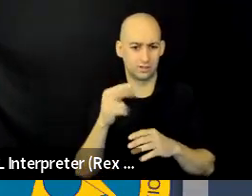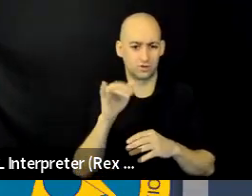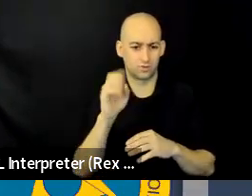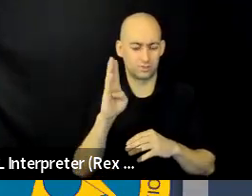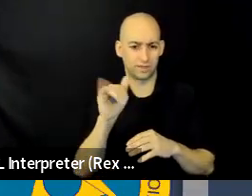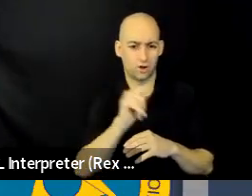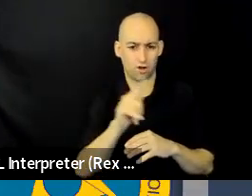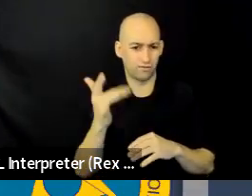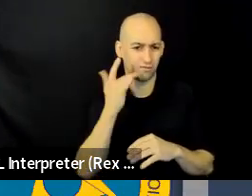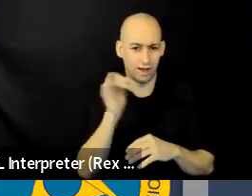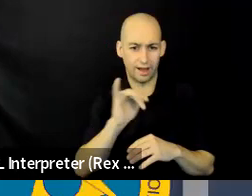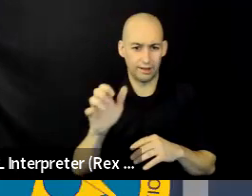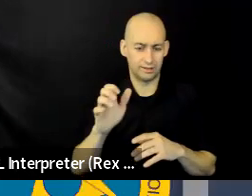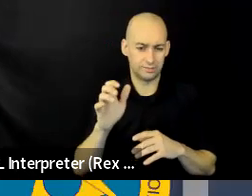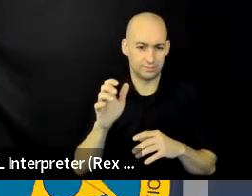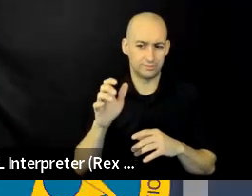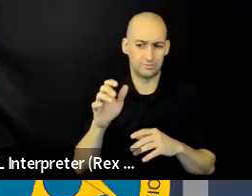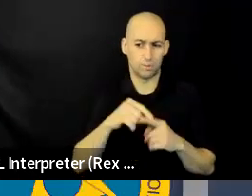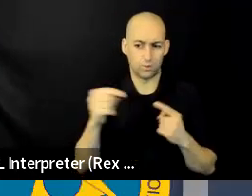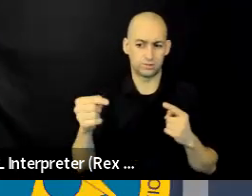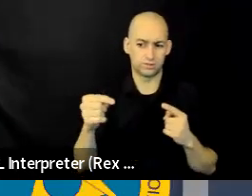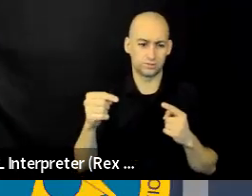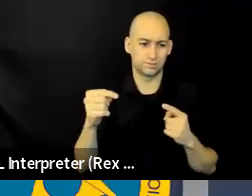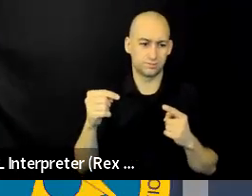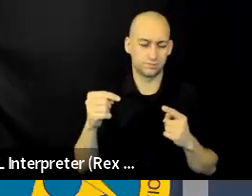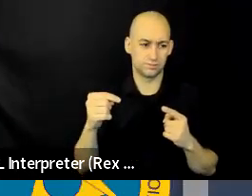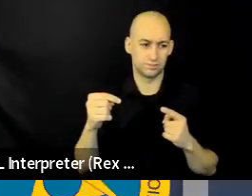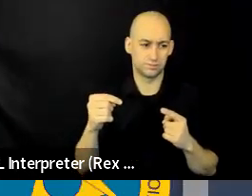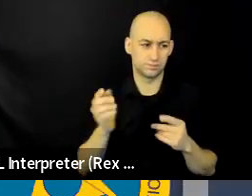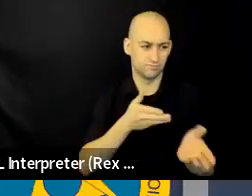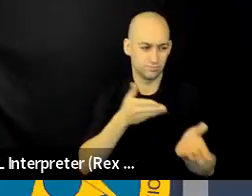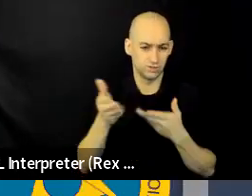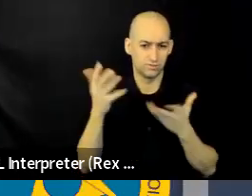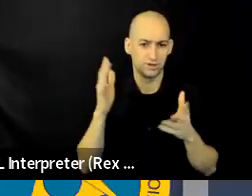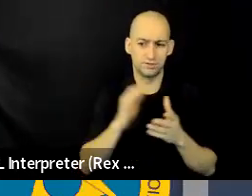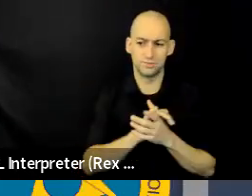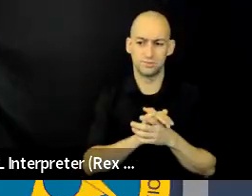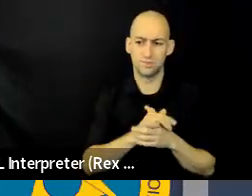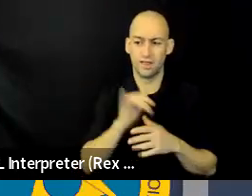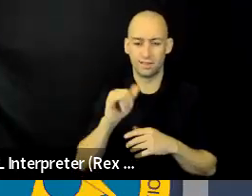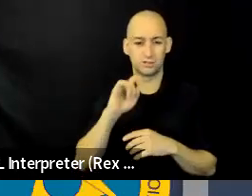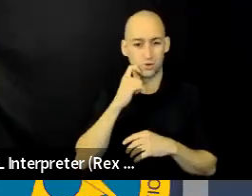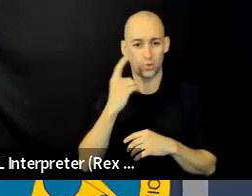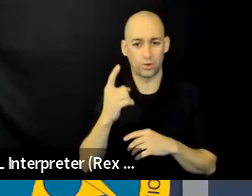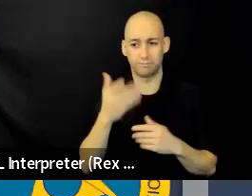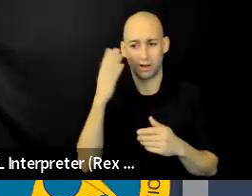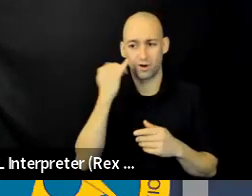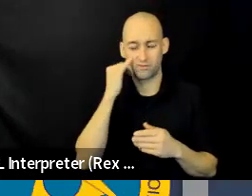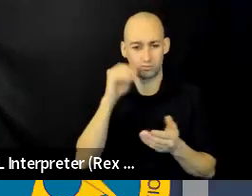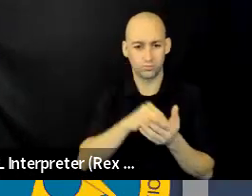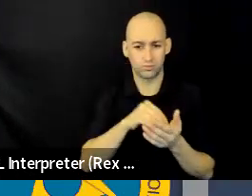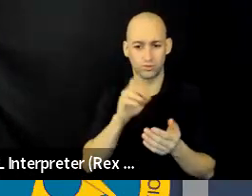All those in favor? Aye. Opposed? Motion carries. That's a really cool one. I don't know if that can go in the record, but I